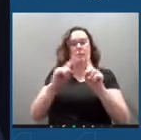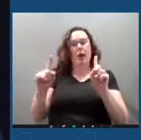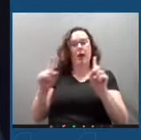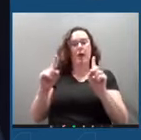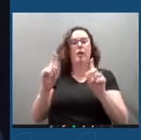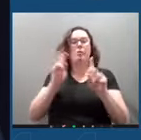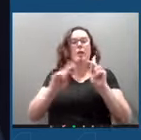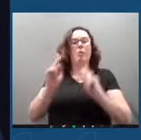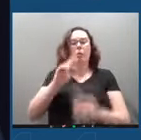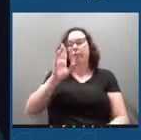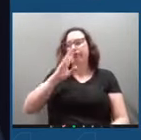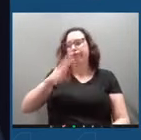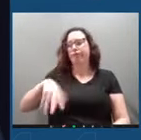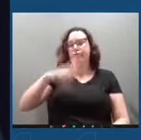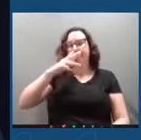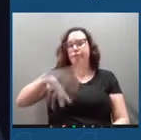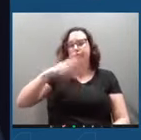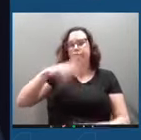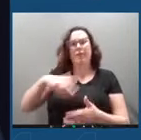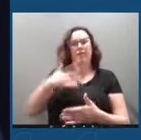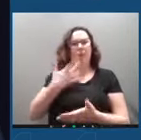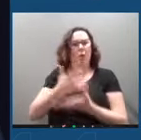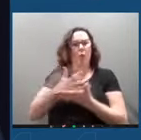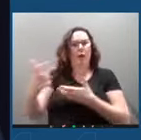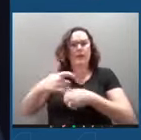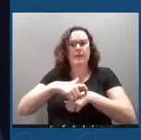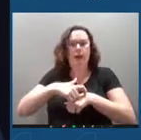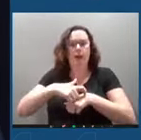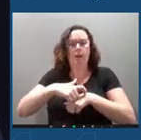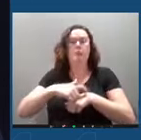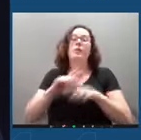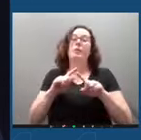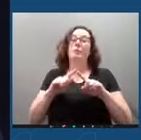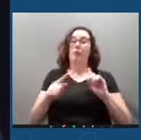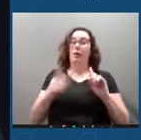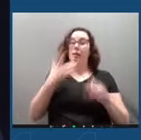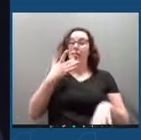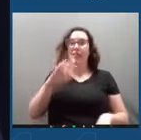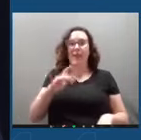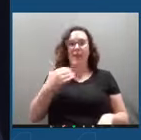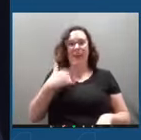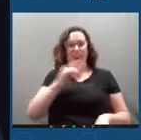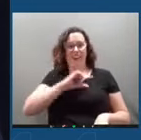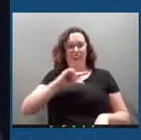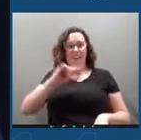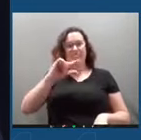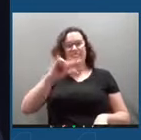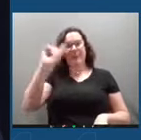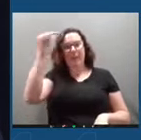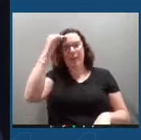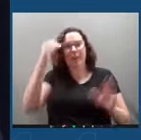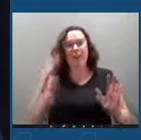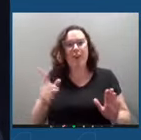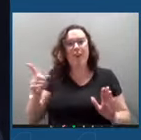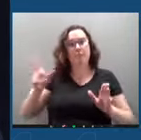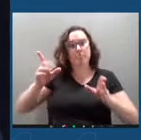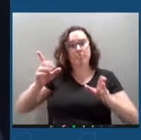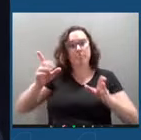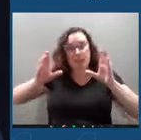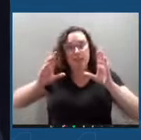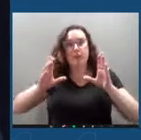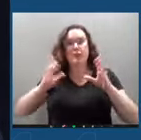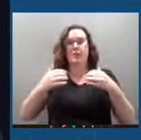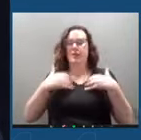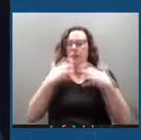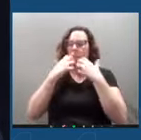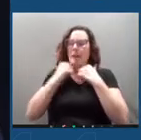you wasted your time. Fortunate for us, we had a governor that listened. We had a governor that had enough